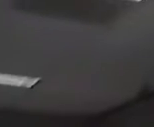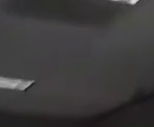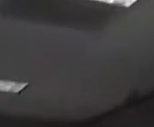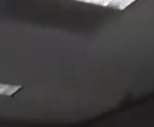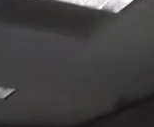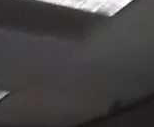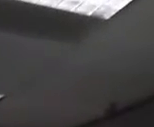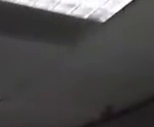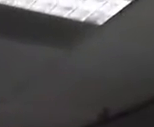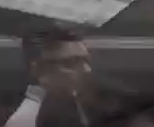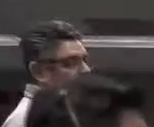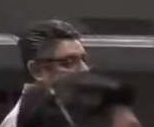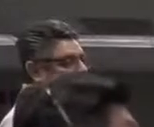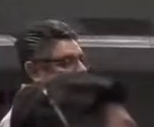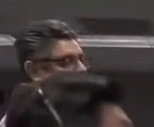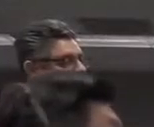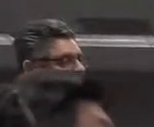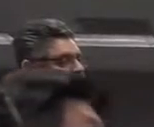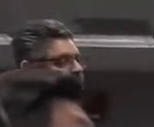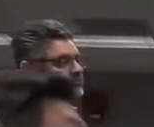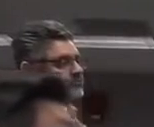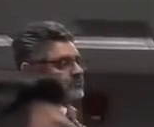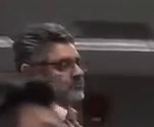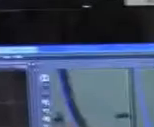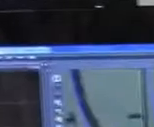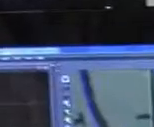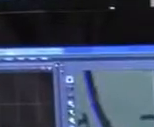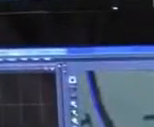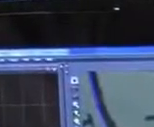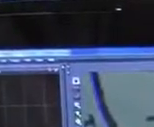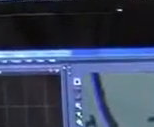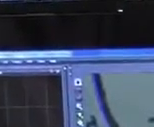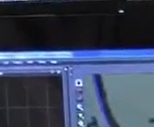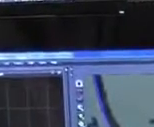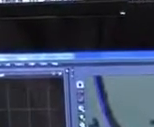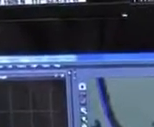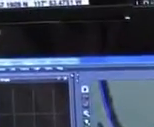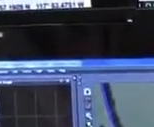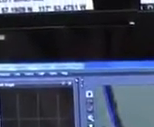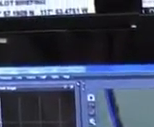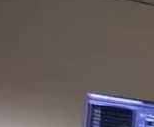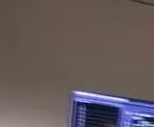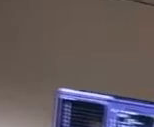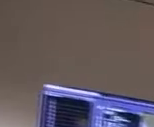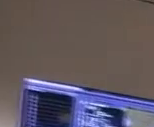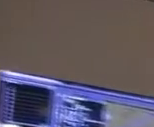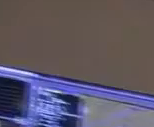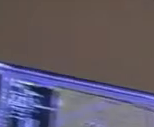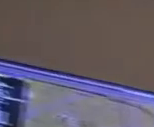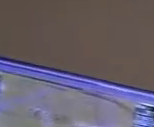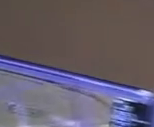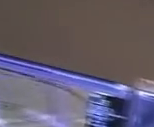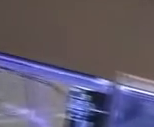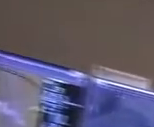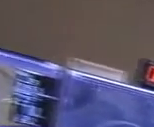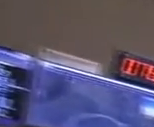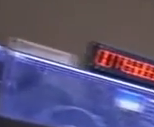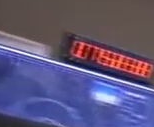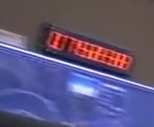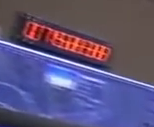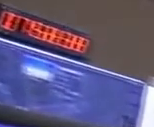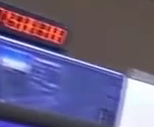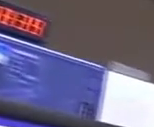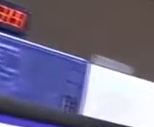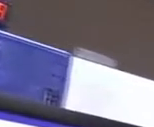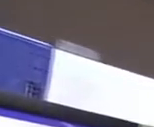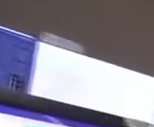Control Center 3, where the test conductor controlled the intruder aircraft and the Tiger Shark. And we also had the live virtual